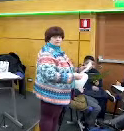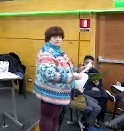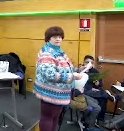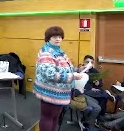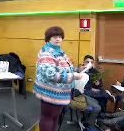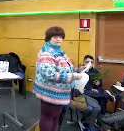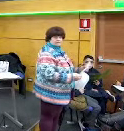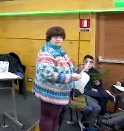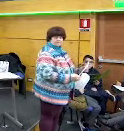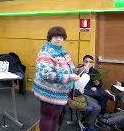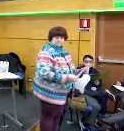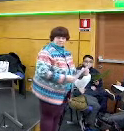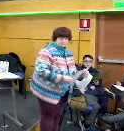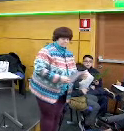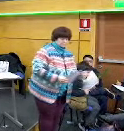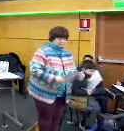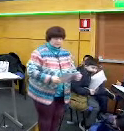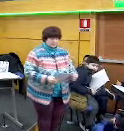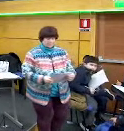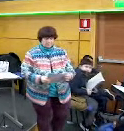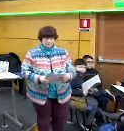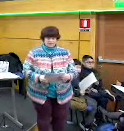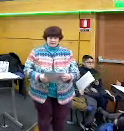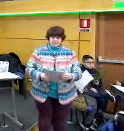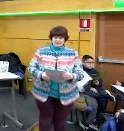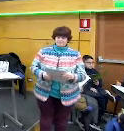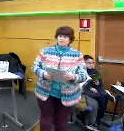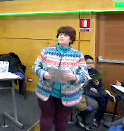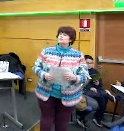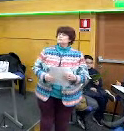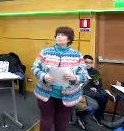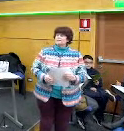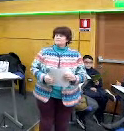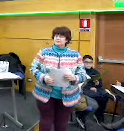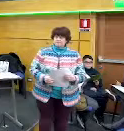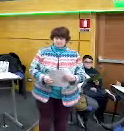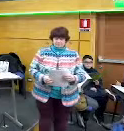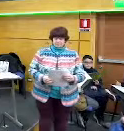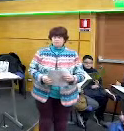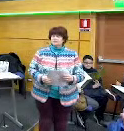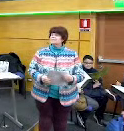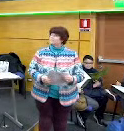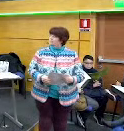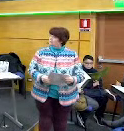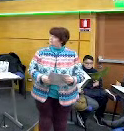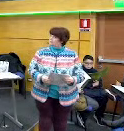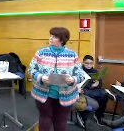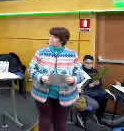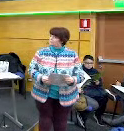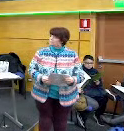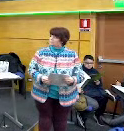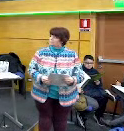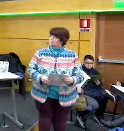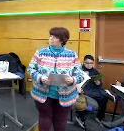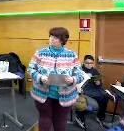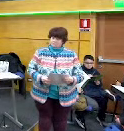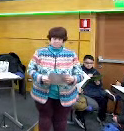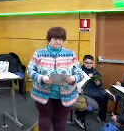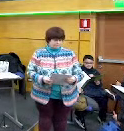You read it to me there. Okay, I'm here. It's the strangest thing to see.